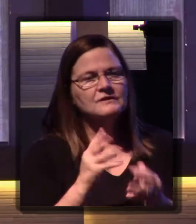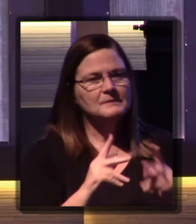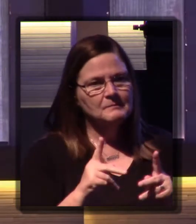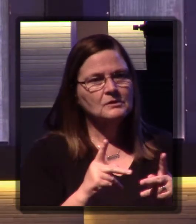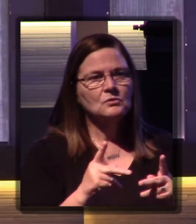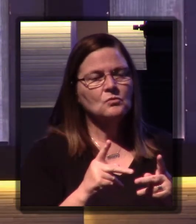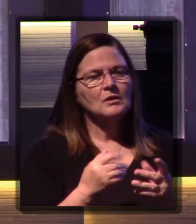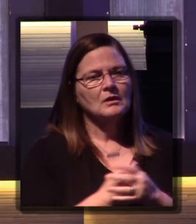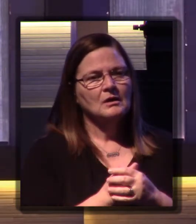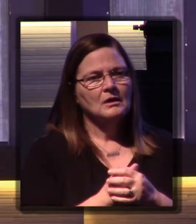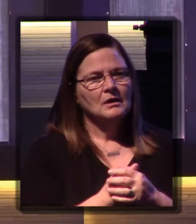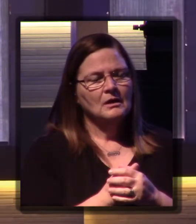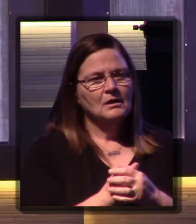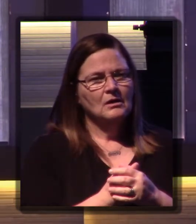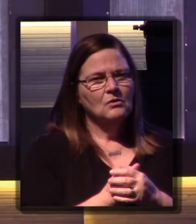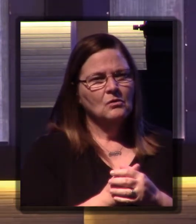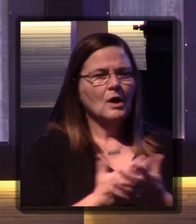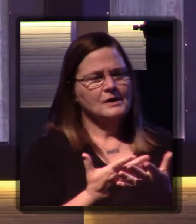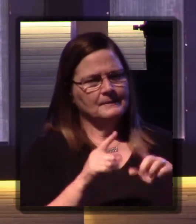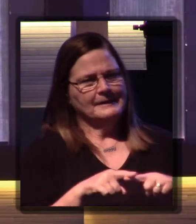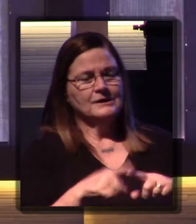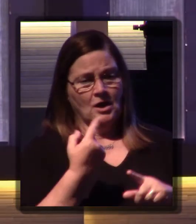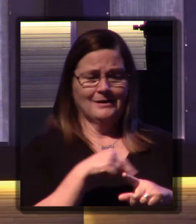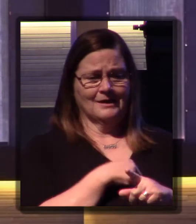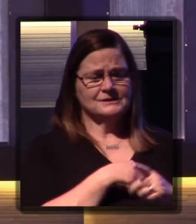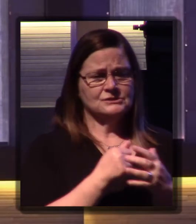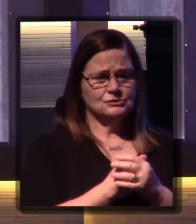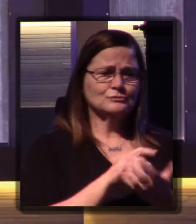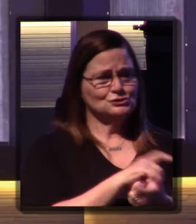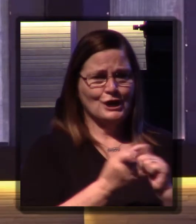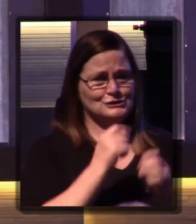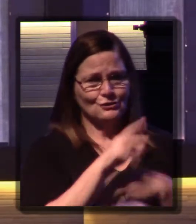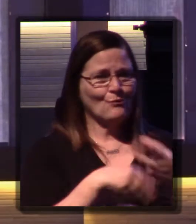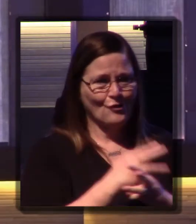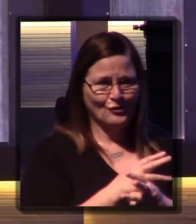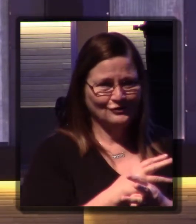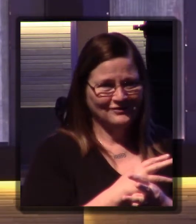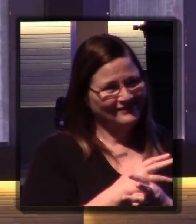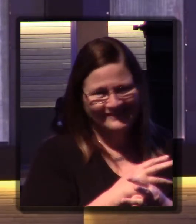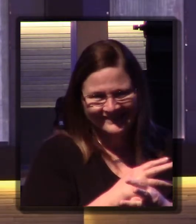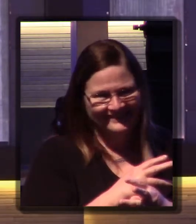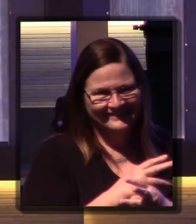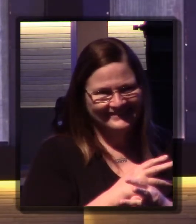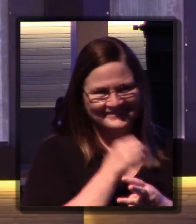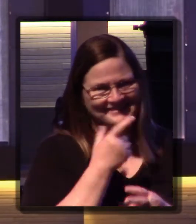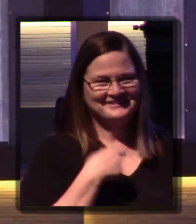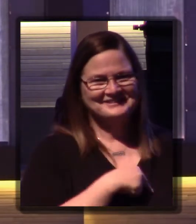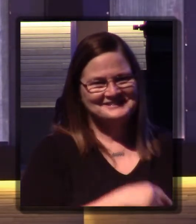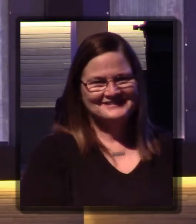the people who are looking to the world and looking to the might of man to bring about the world that we all long for.